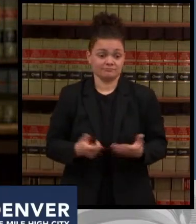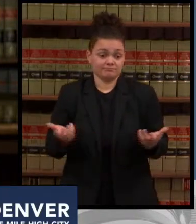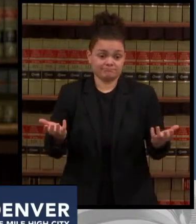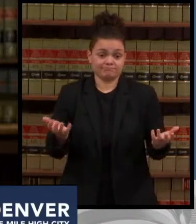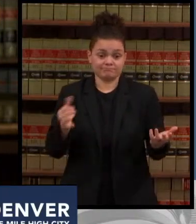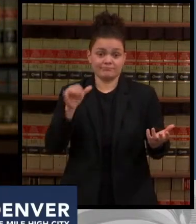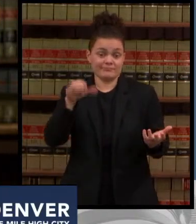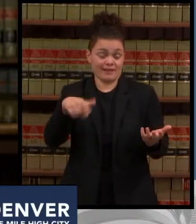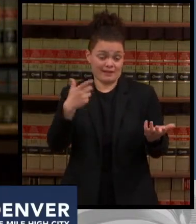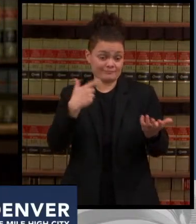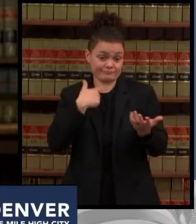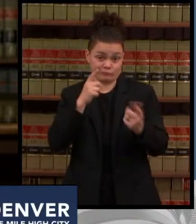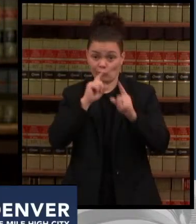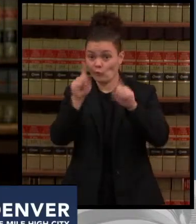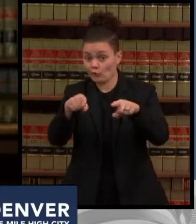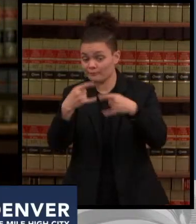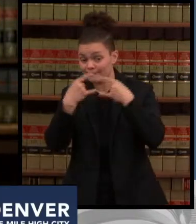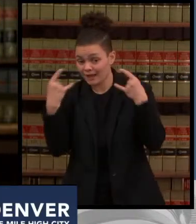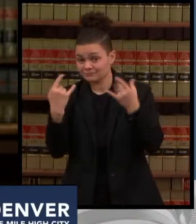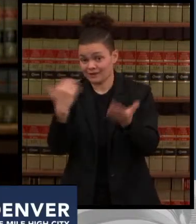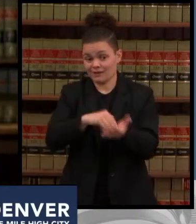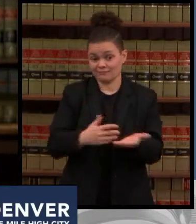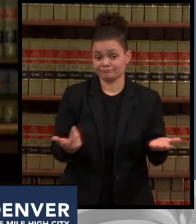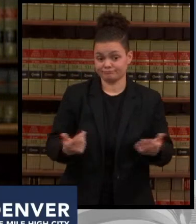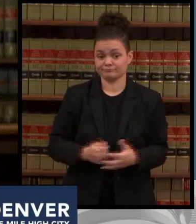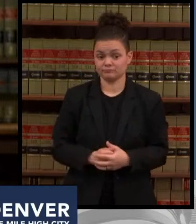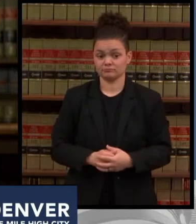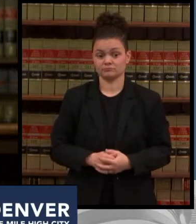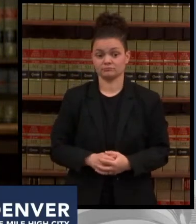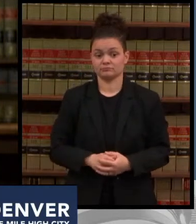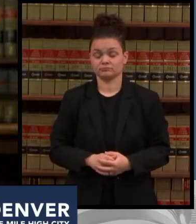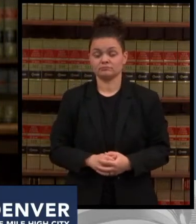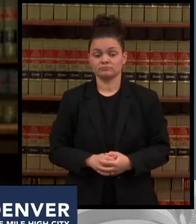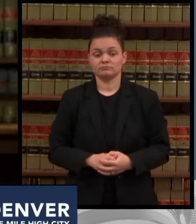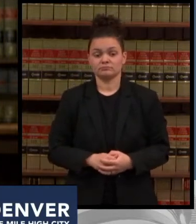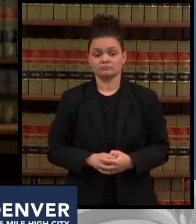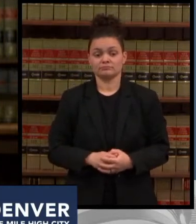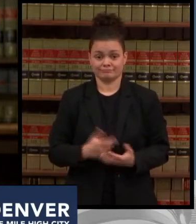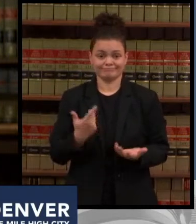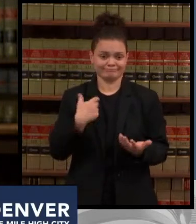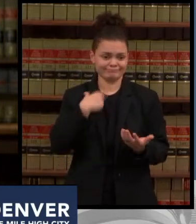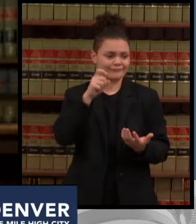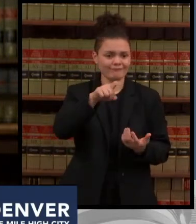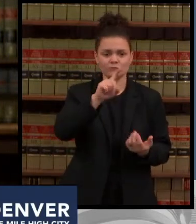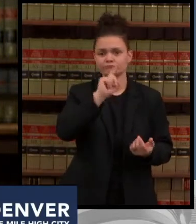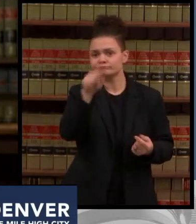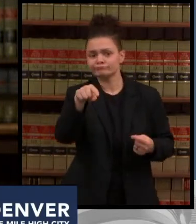requiring our venues, our public venues, to institute a vax check system for every